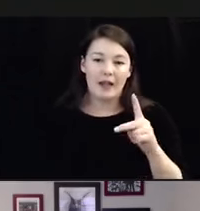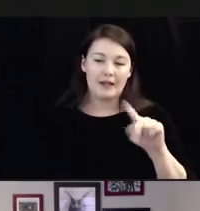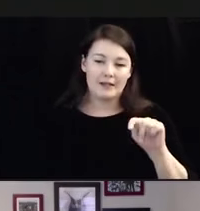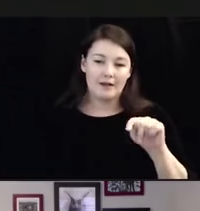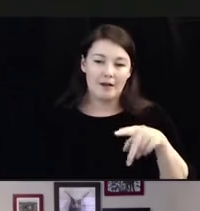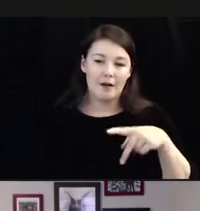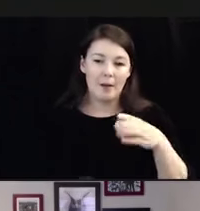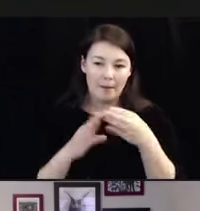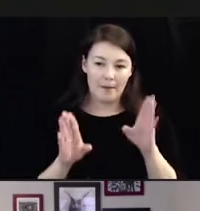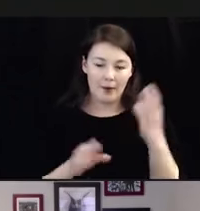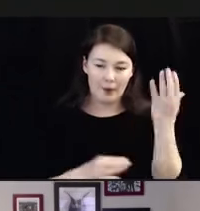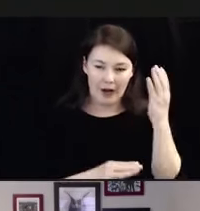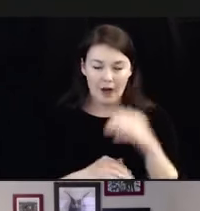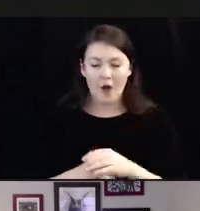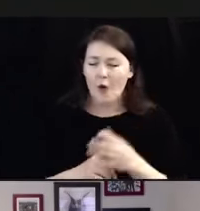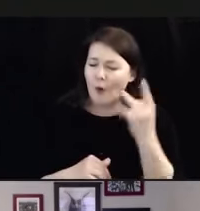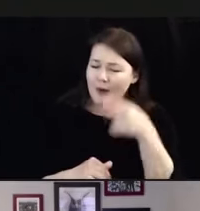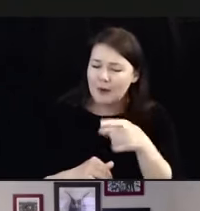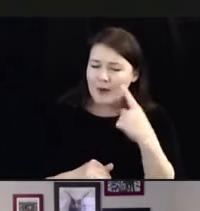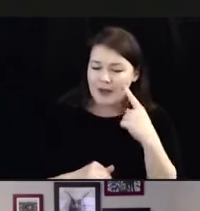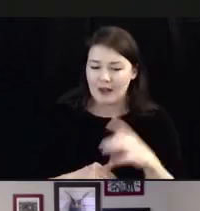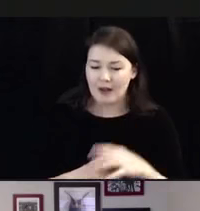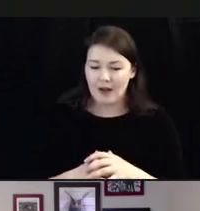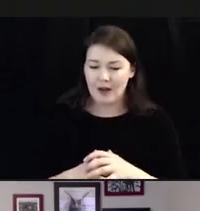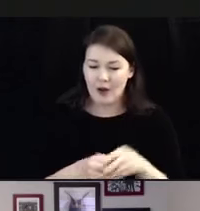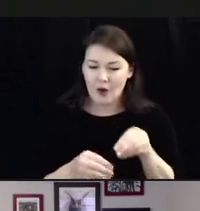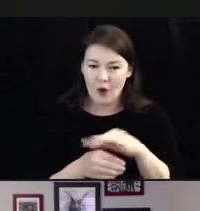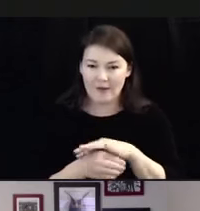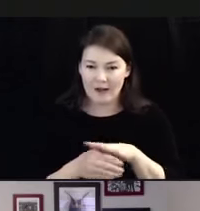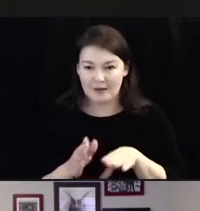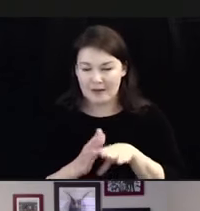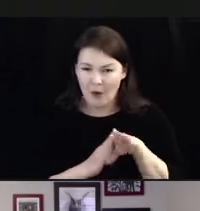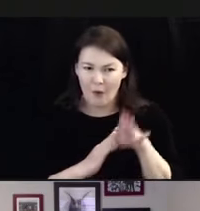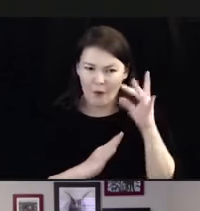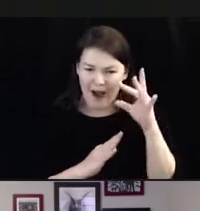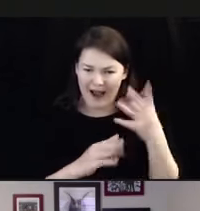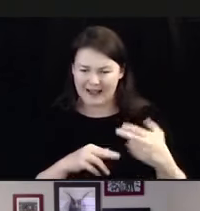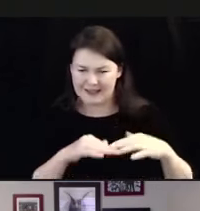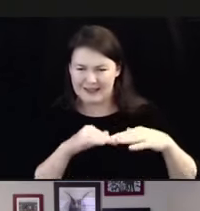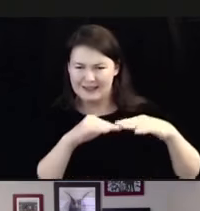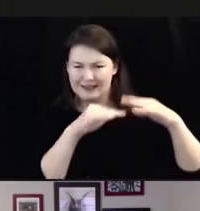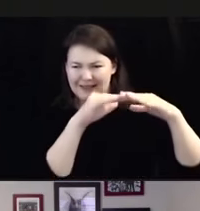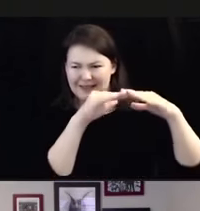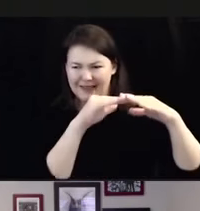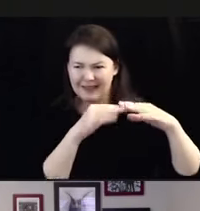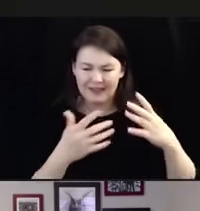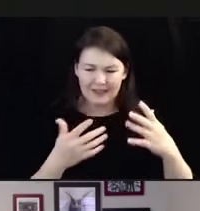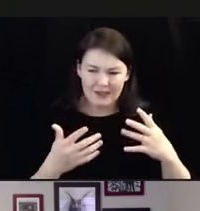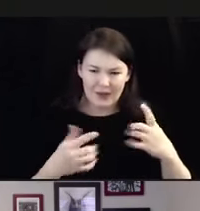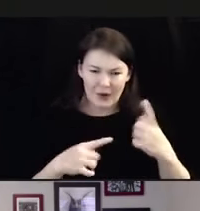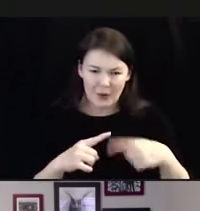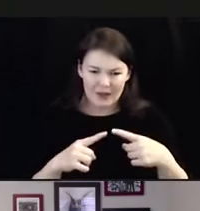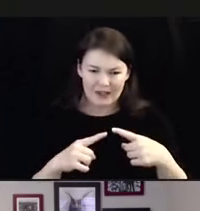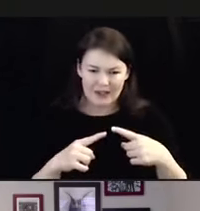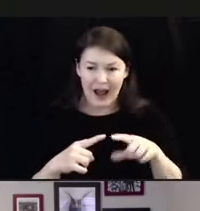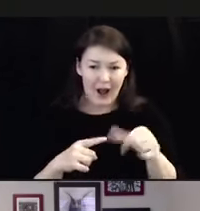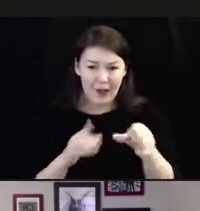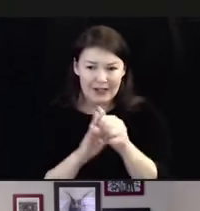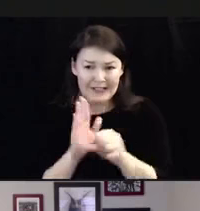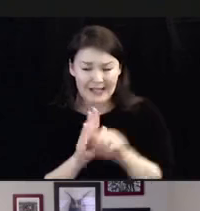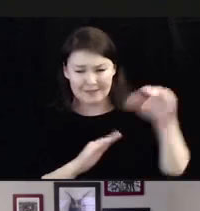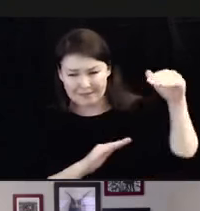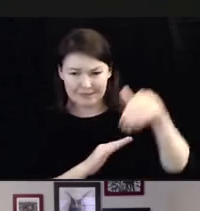and hospitalizations, why is this rising in Colorado when it's on the decline in other states? What